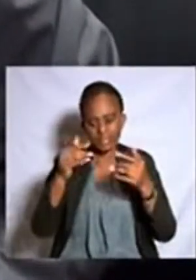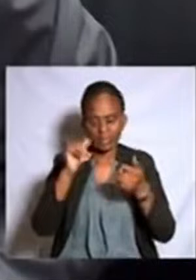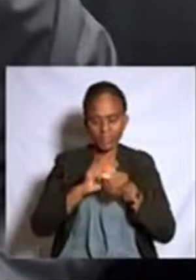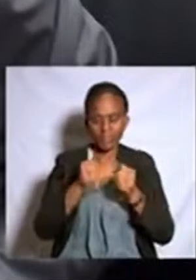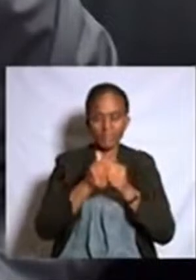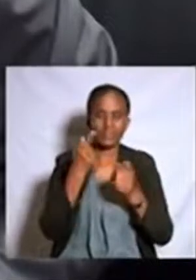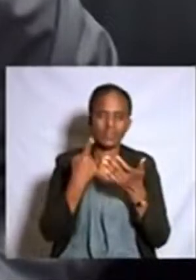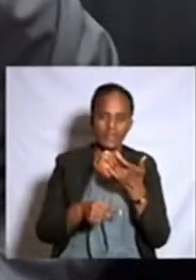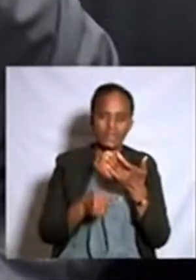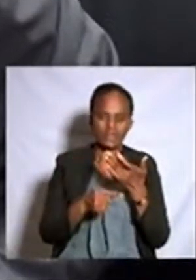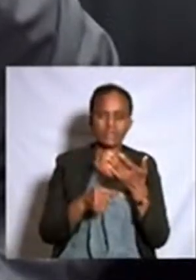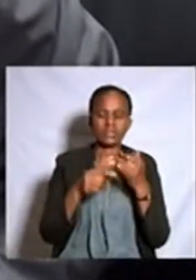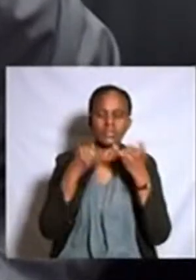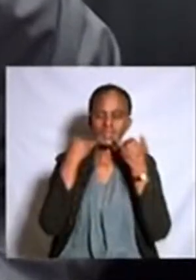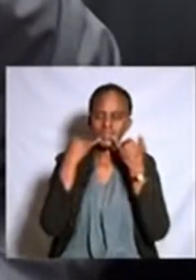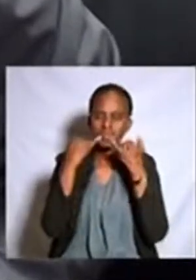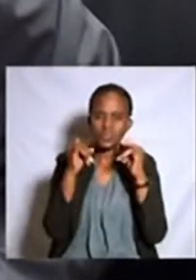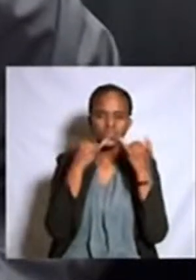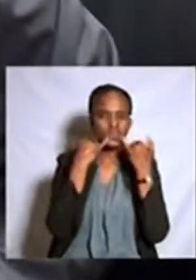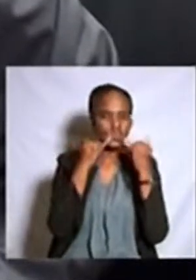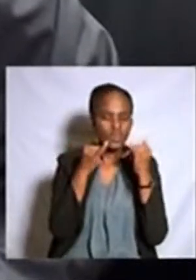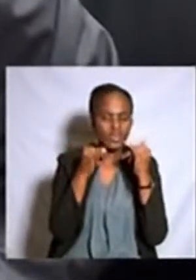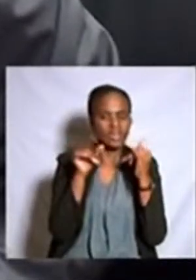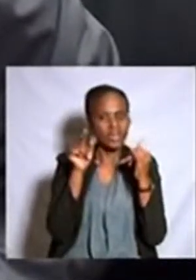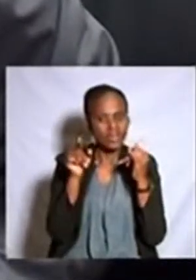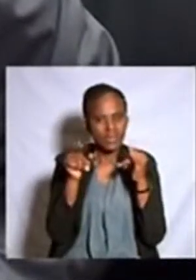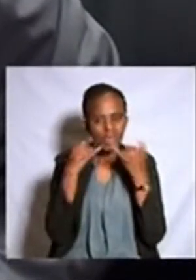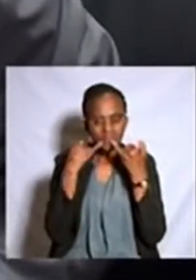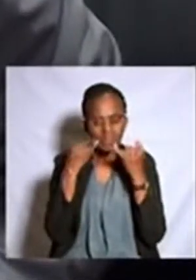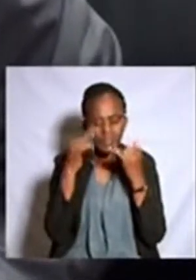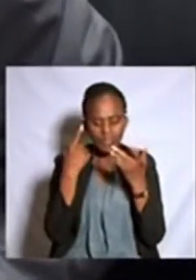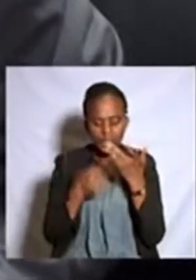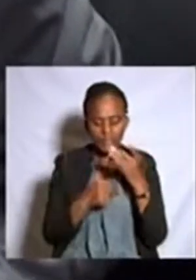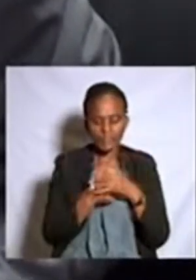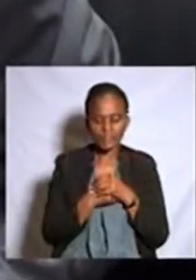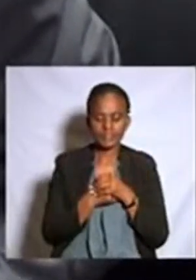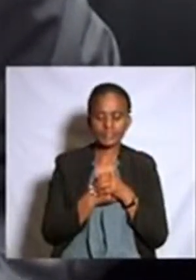of data migration, that when this information was